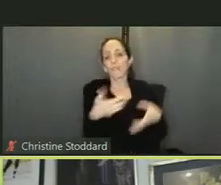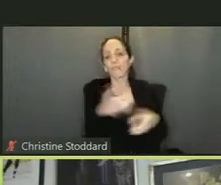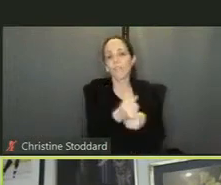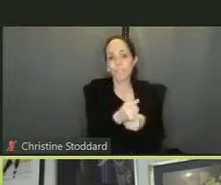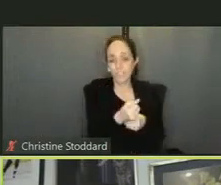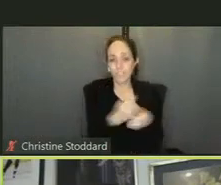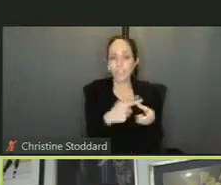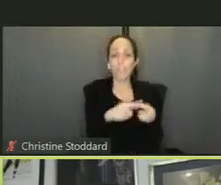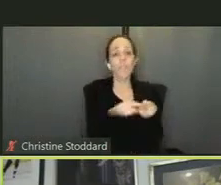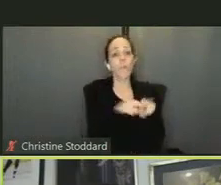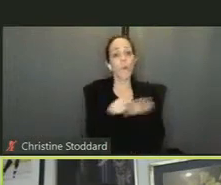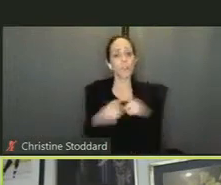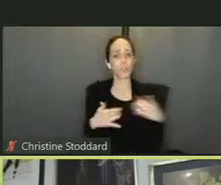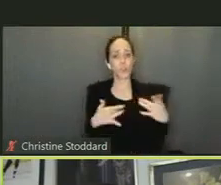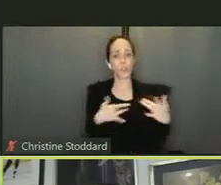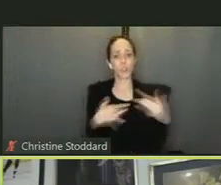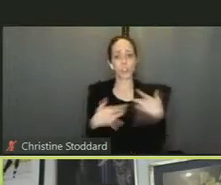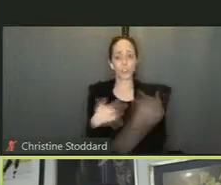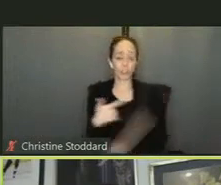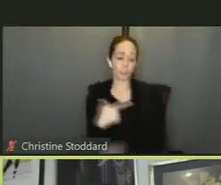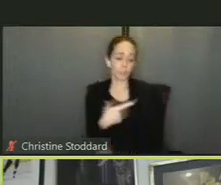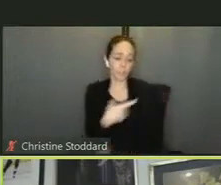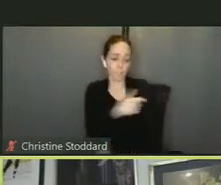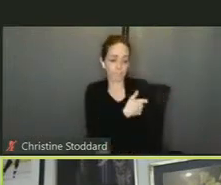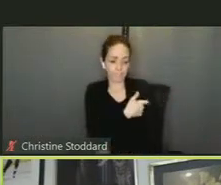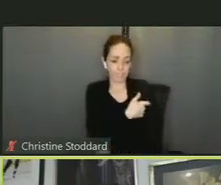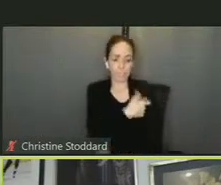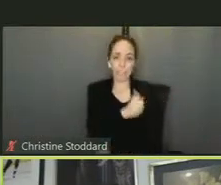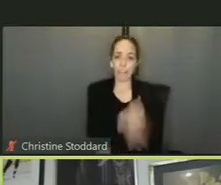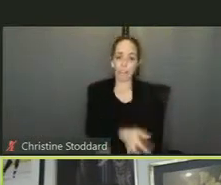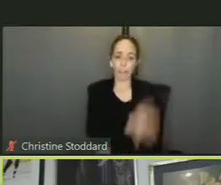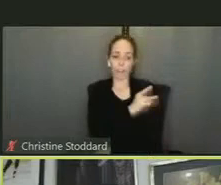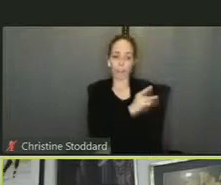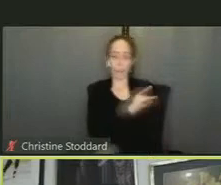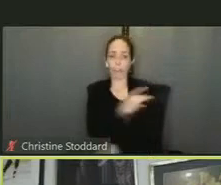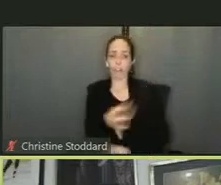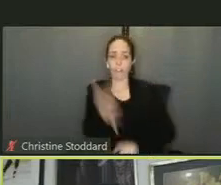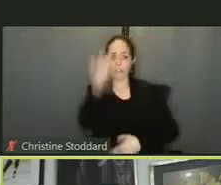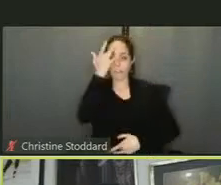vaccine, and don't think that they're actually at risk for getting sick from